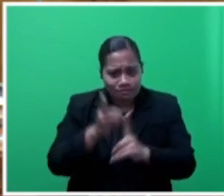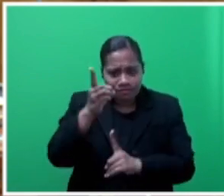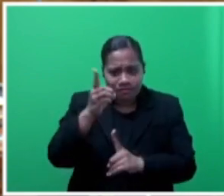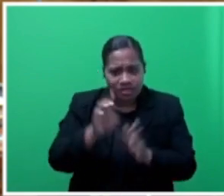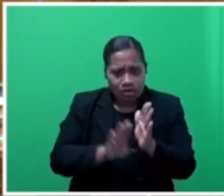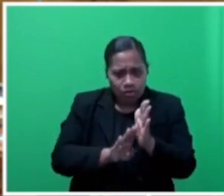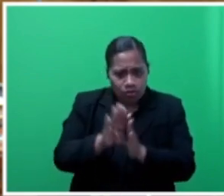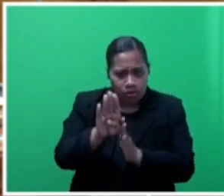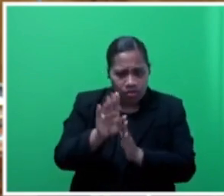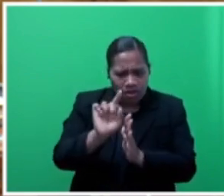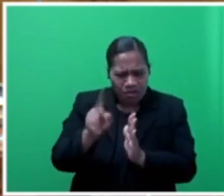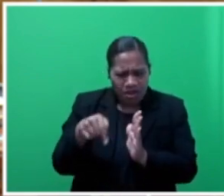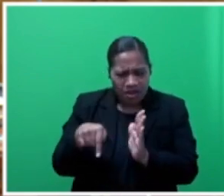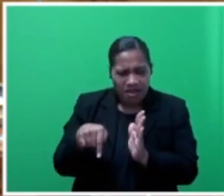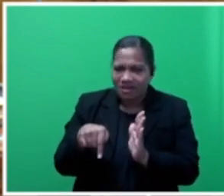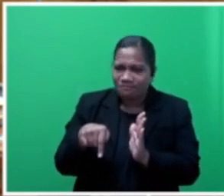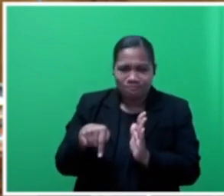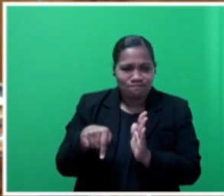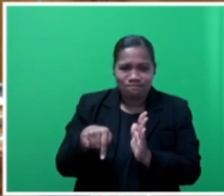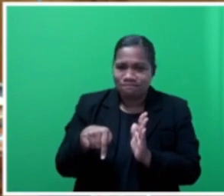Clearly, sir, it is not.